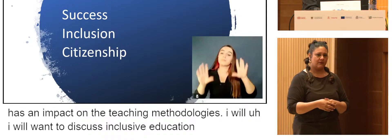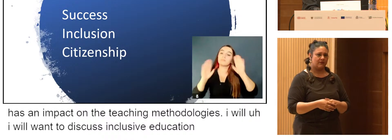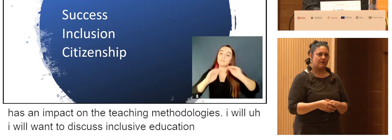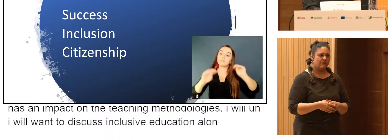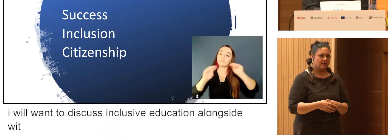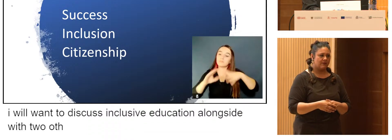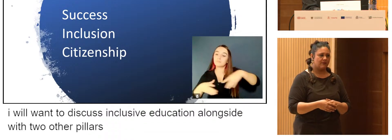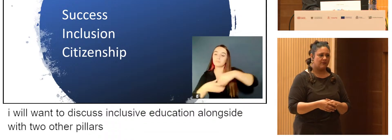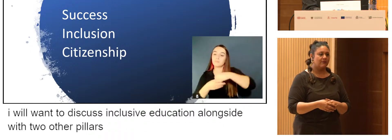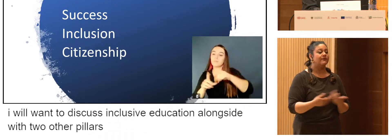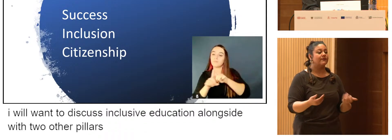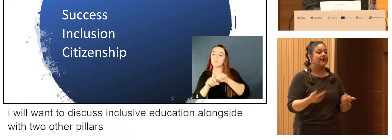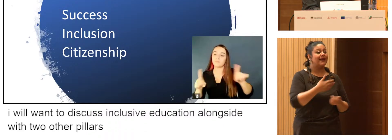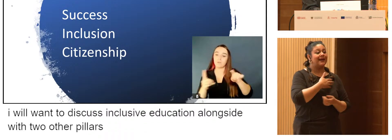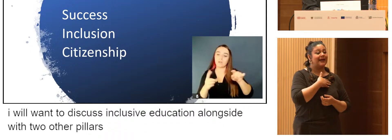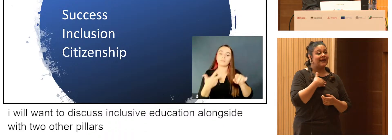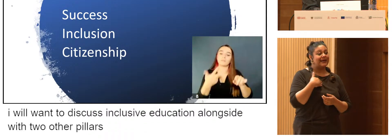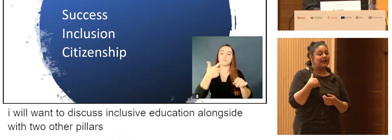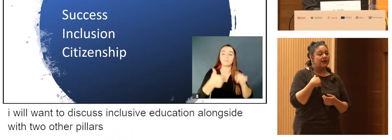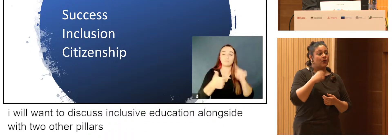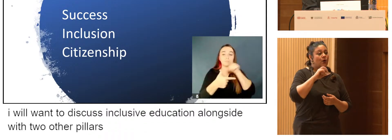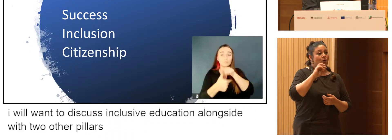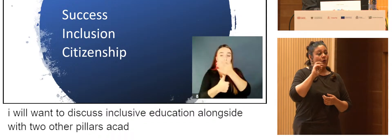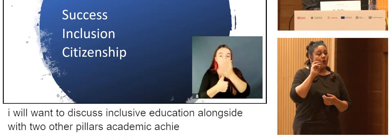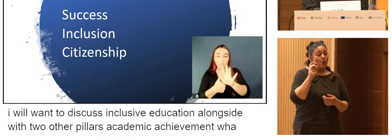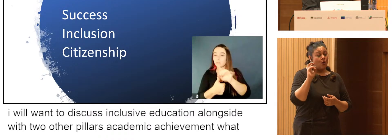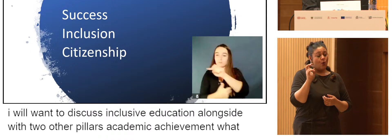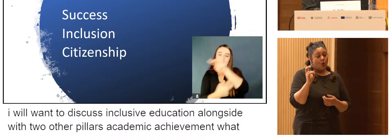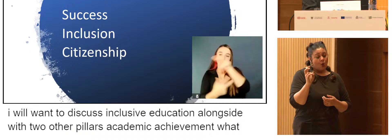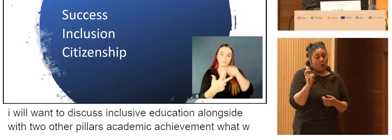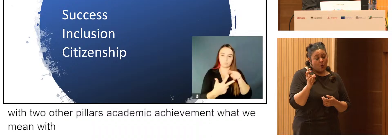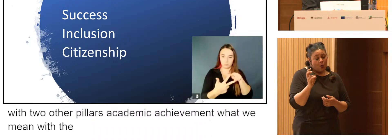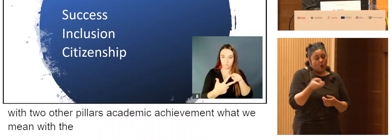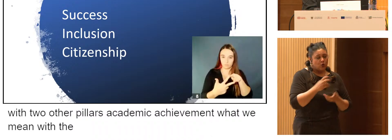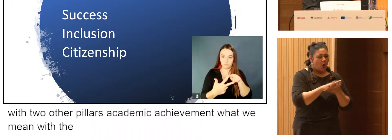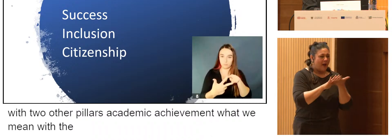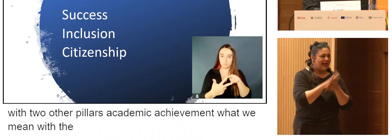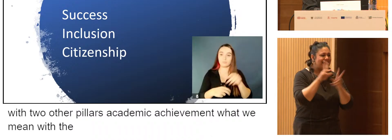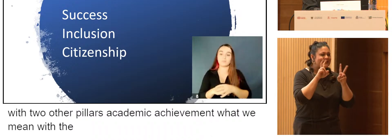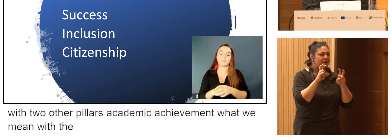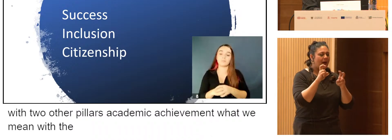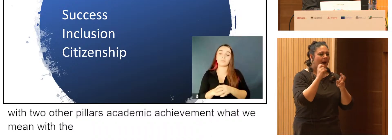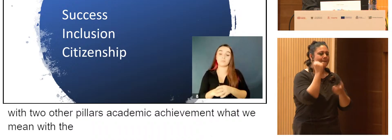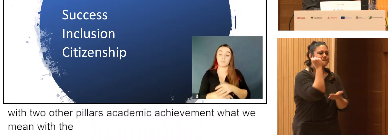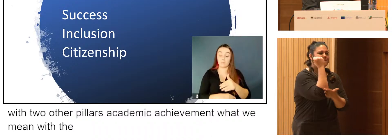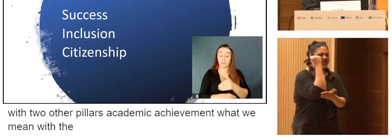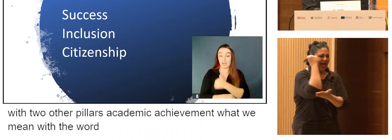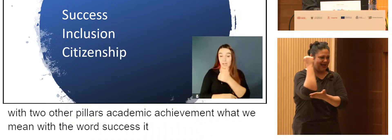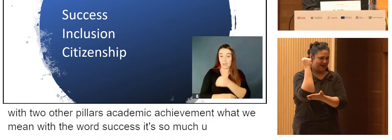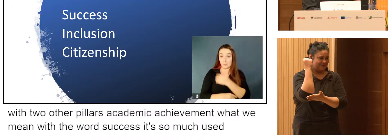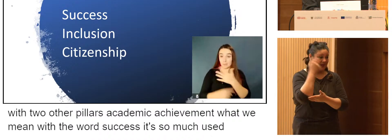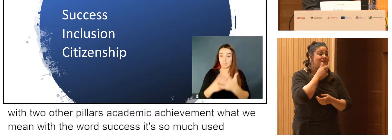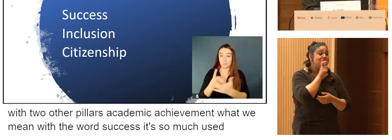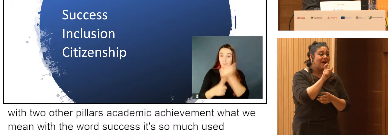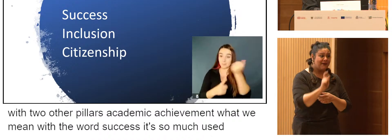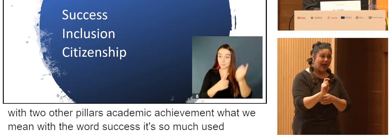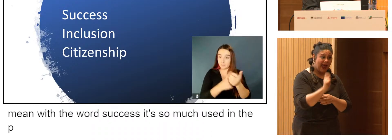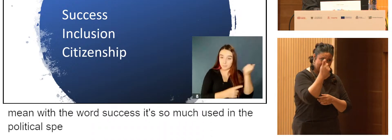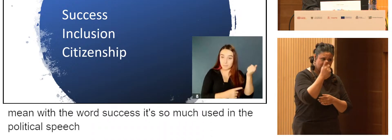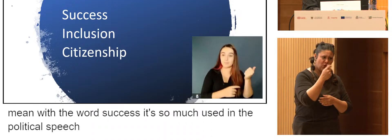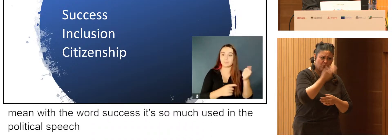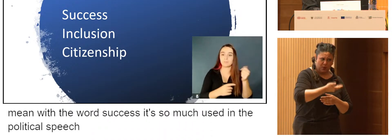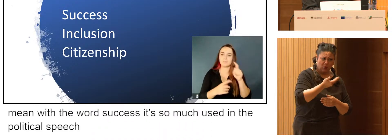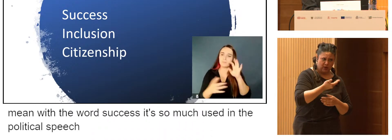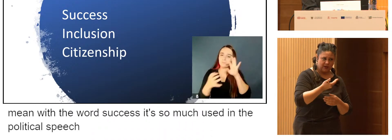pillars. Academic achievement, what we mean with the word success. It's so much used in the political speech. We